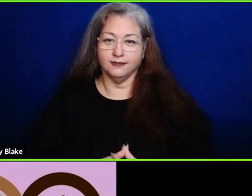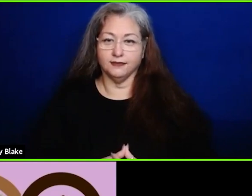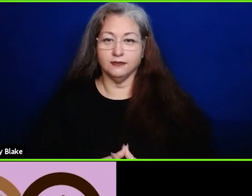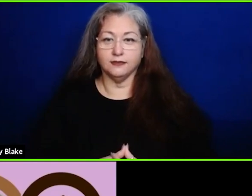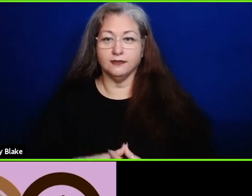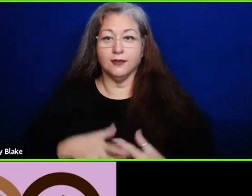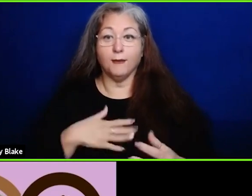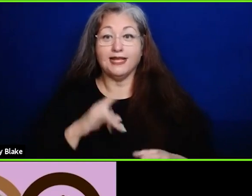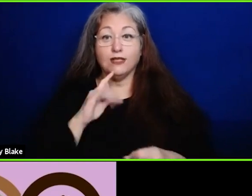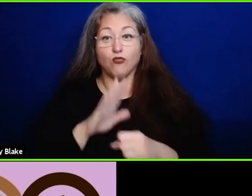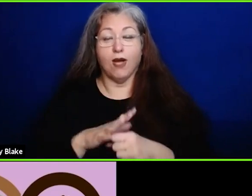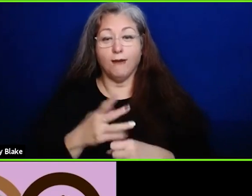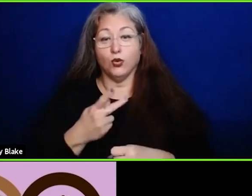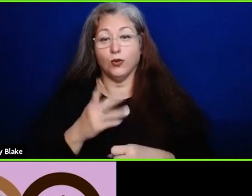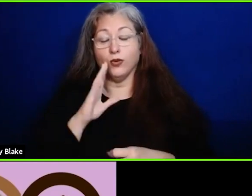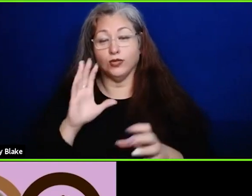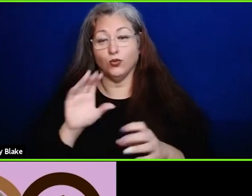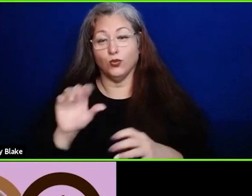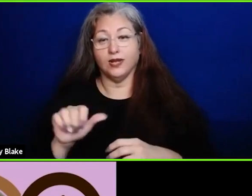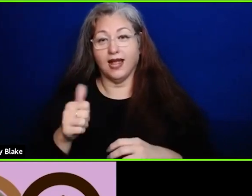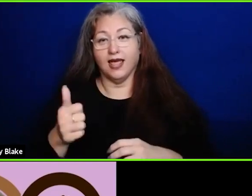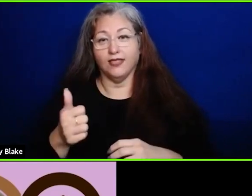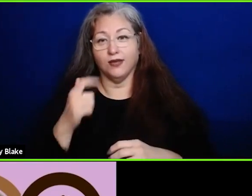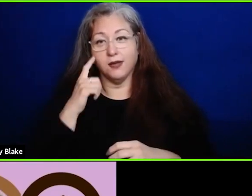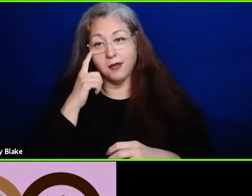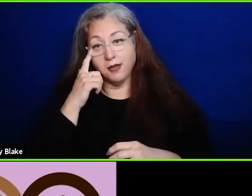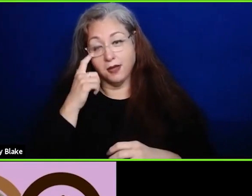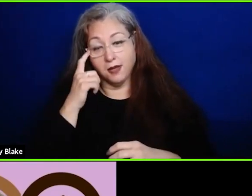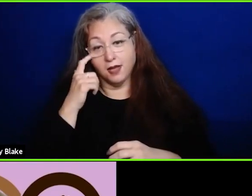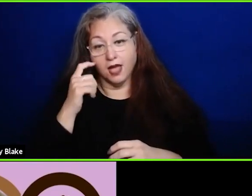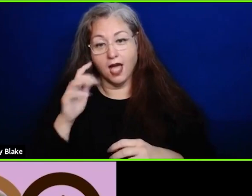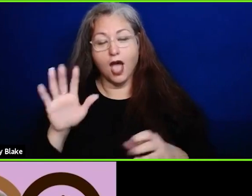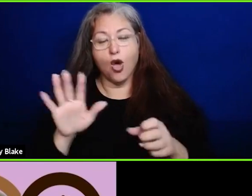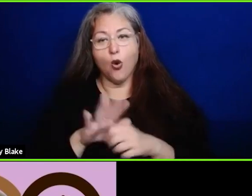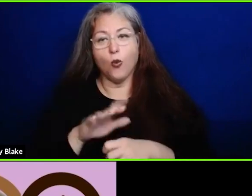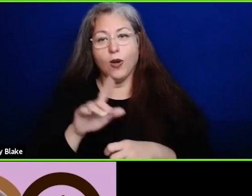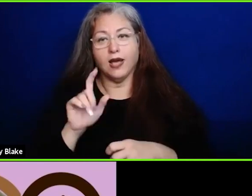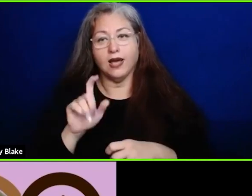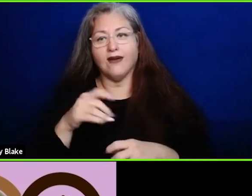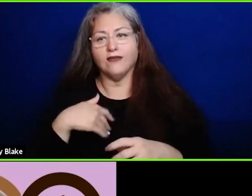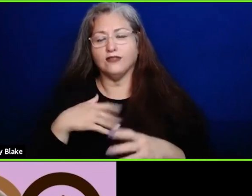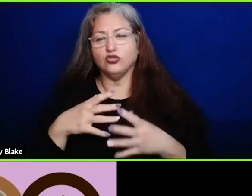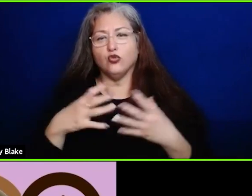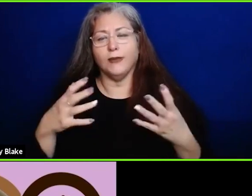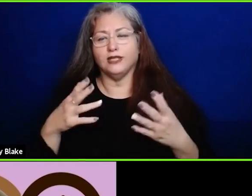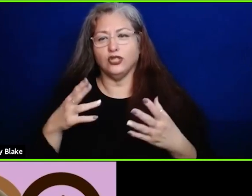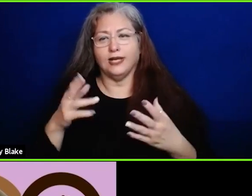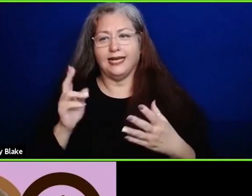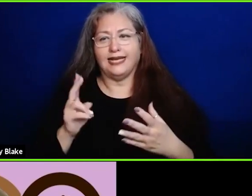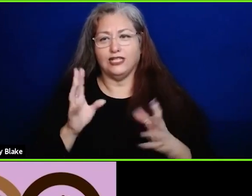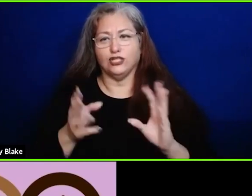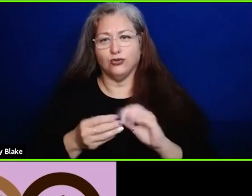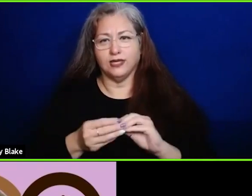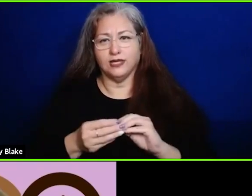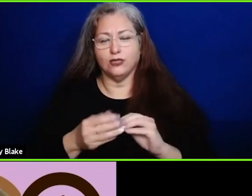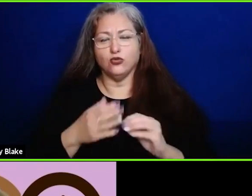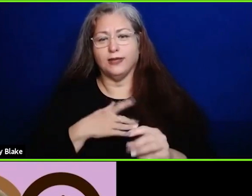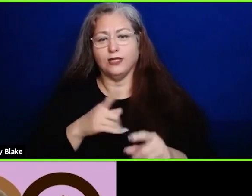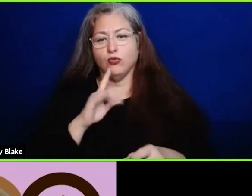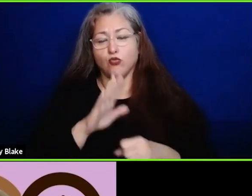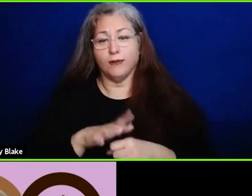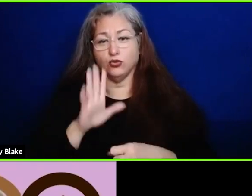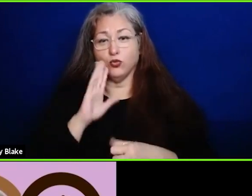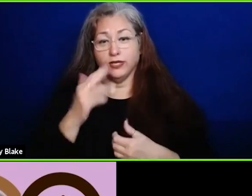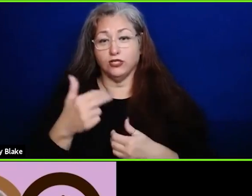Please promise we can do another, we're going to do another whole, we need to know, there's so much history, and please promise us that